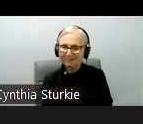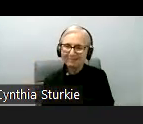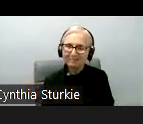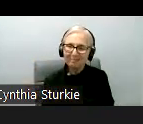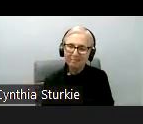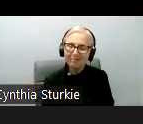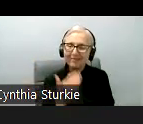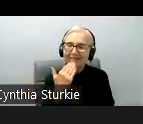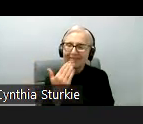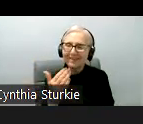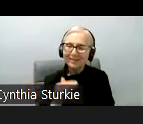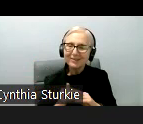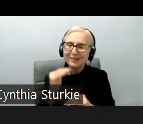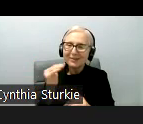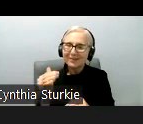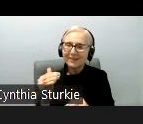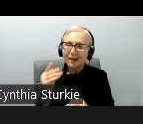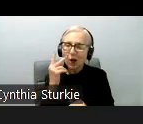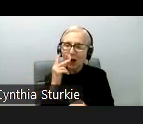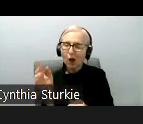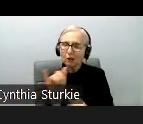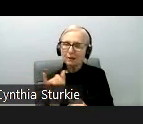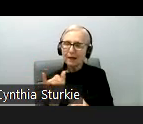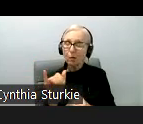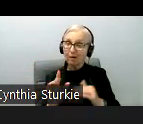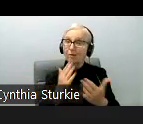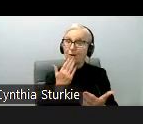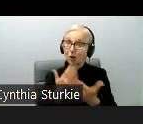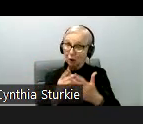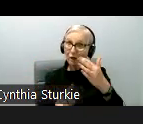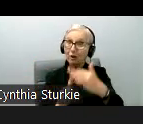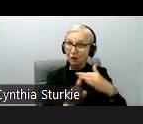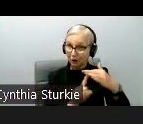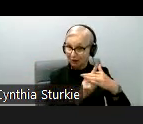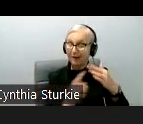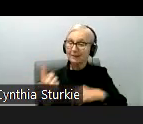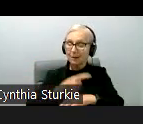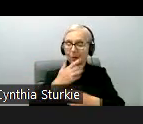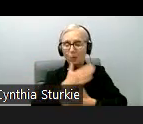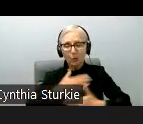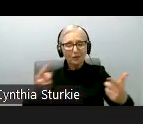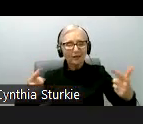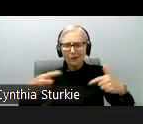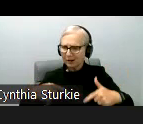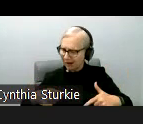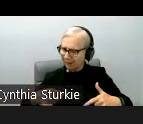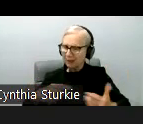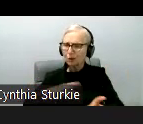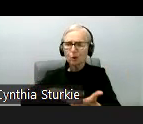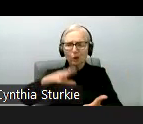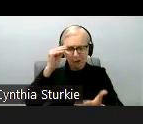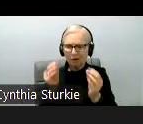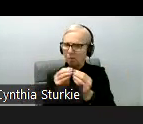Great, thank you so much. And looks like we have excellent turnout today. Really appreciate all of you being here to learn more about